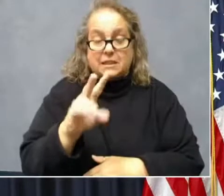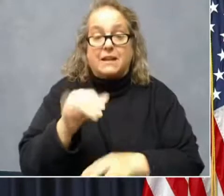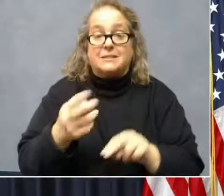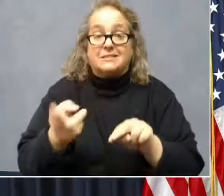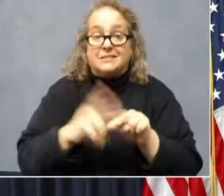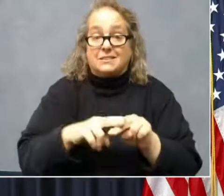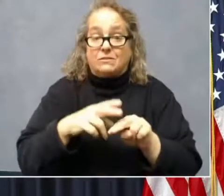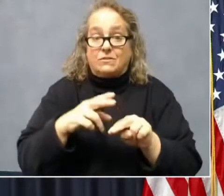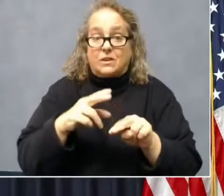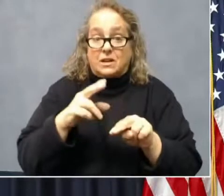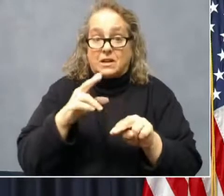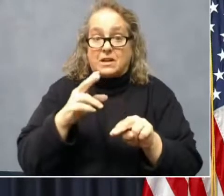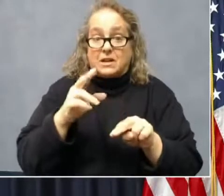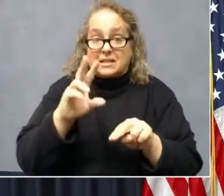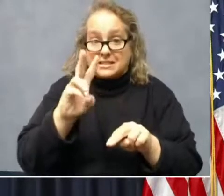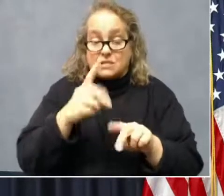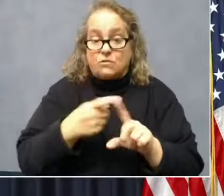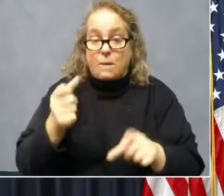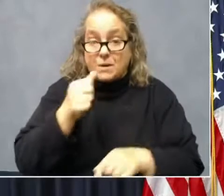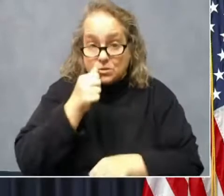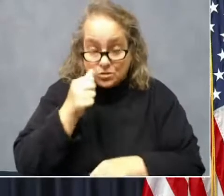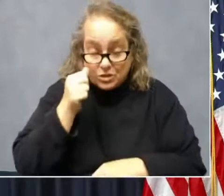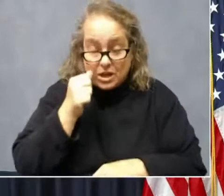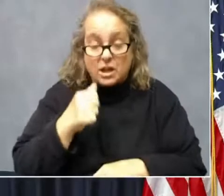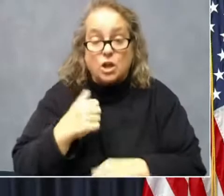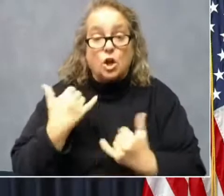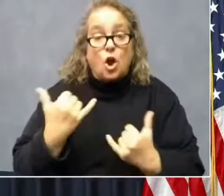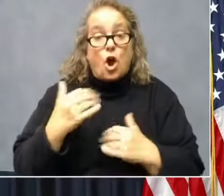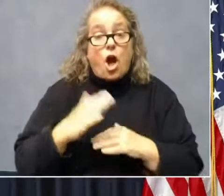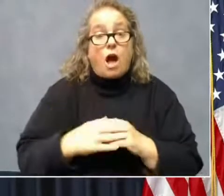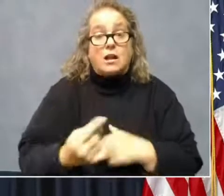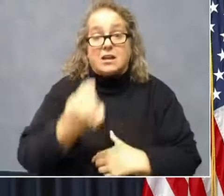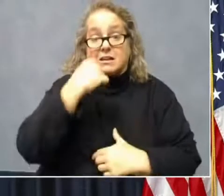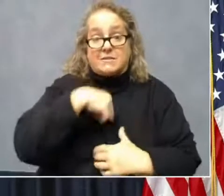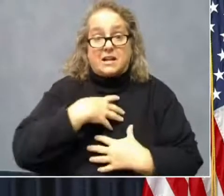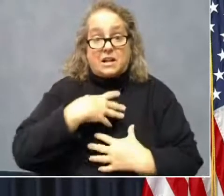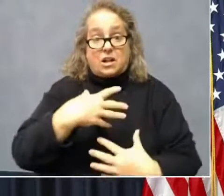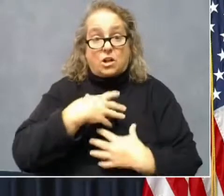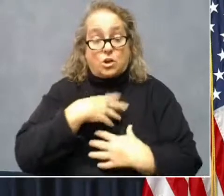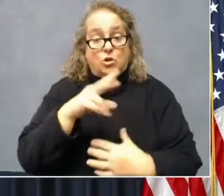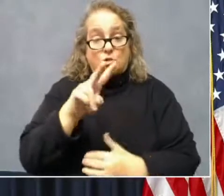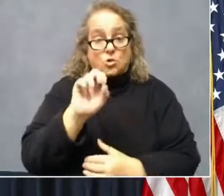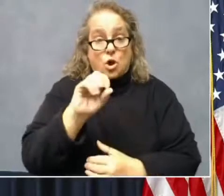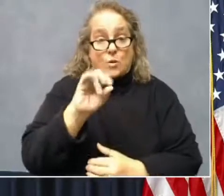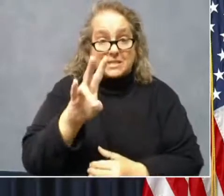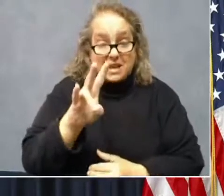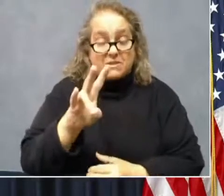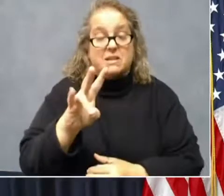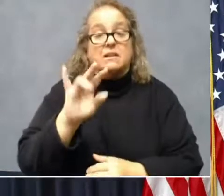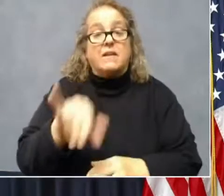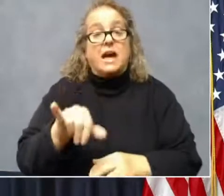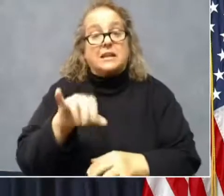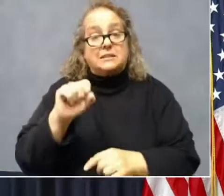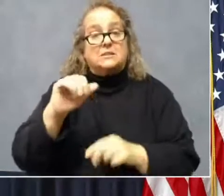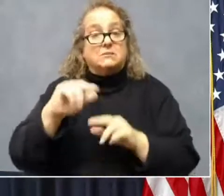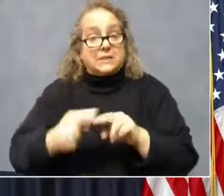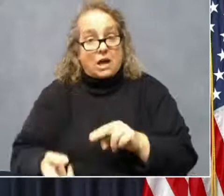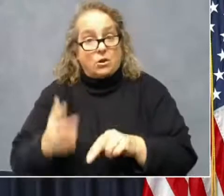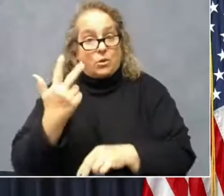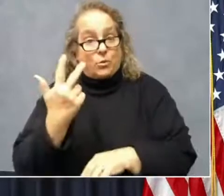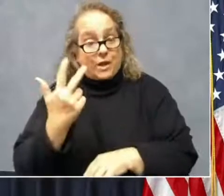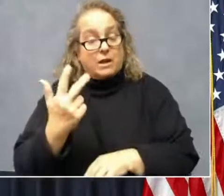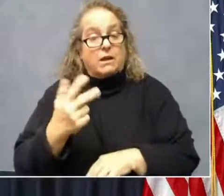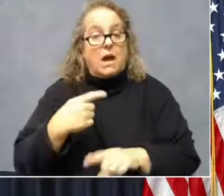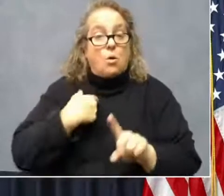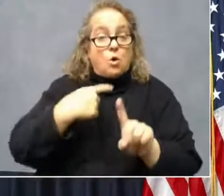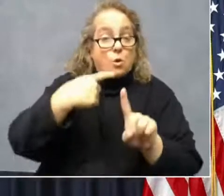no, that is up 6 from yesterday. Currently on a ventilator, 207. That is down 3. Our positivity rate's also down just a little